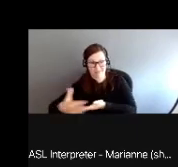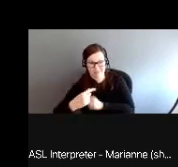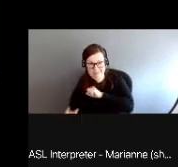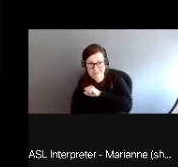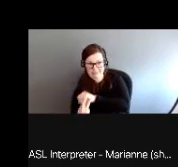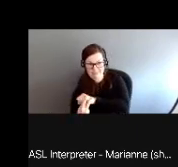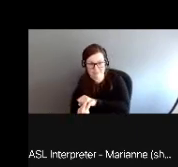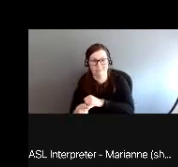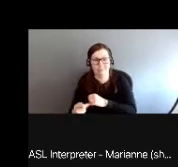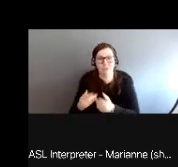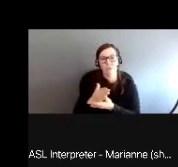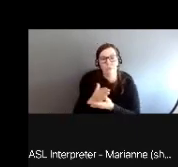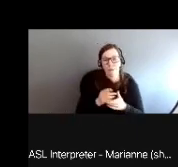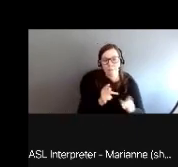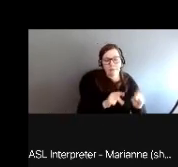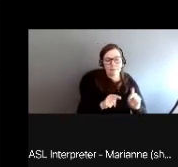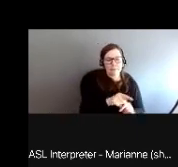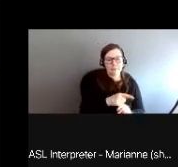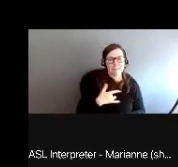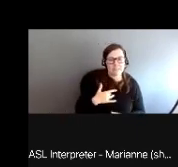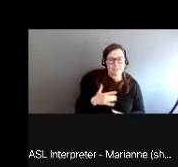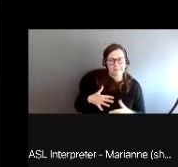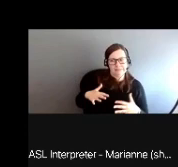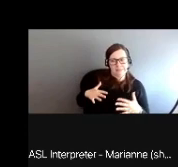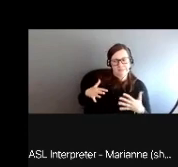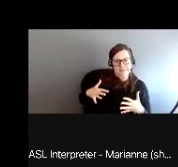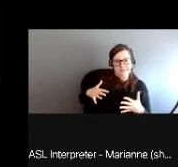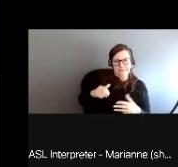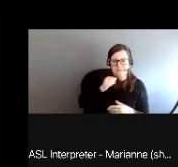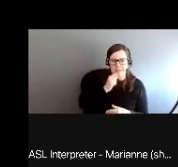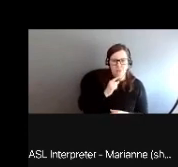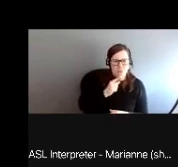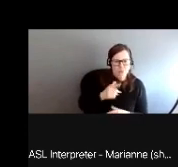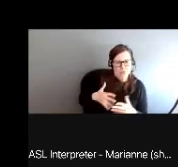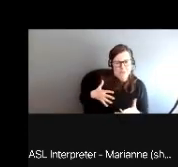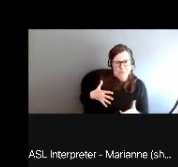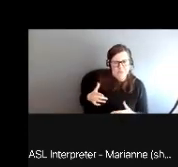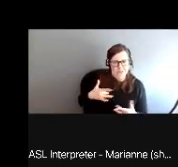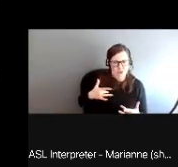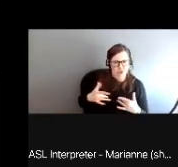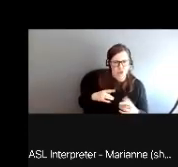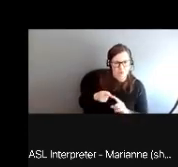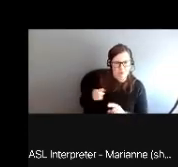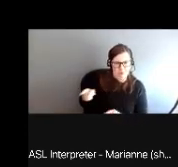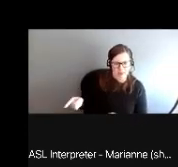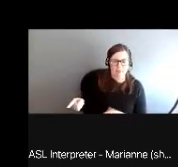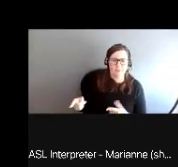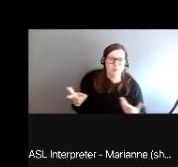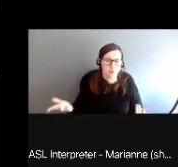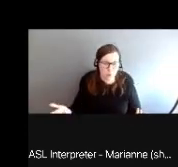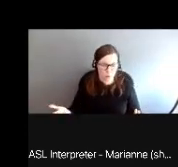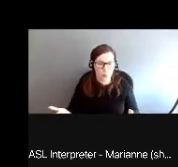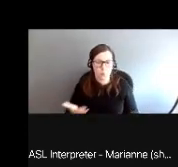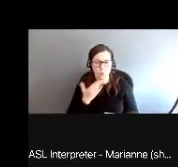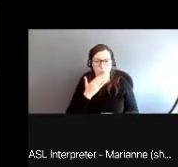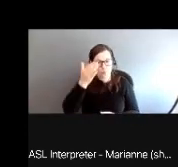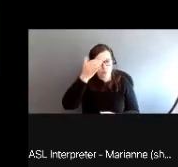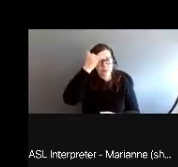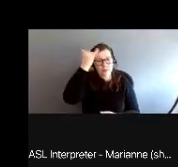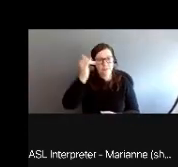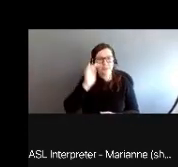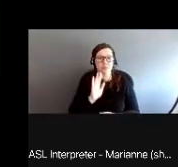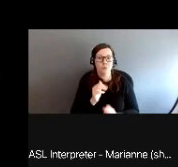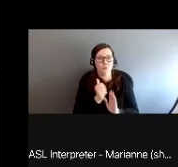account, you create your own username, so you can be very generous in how you call your account and what you do with that. If you